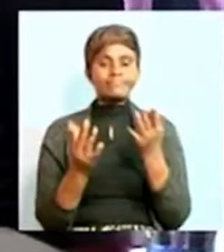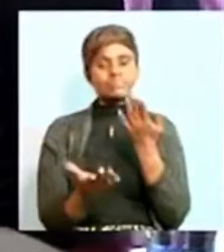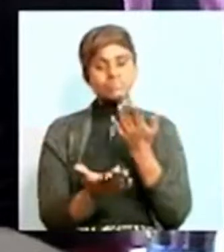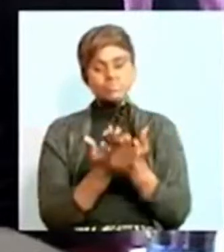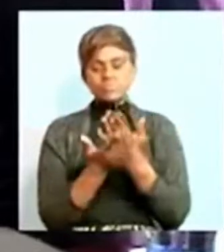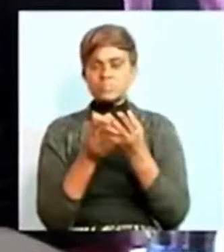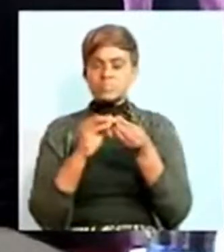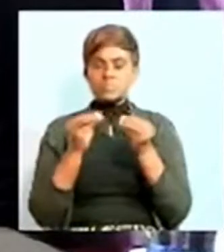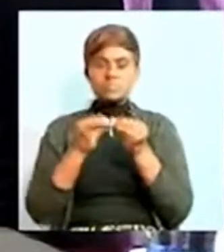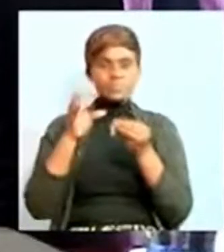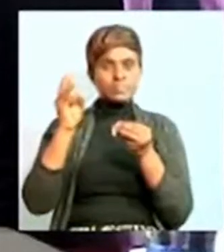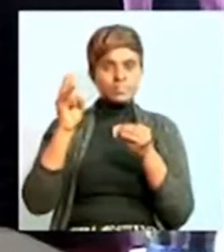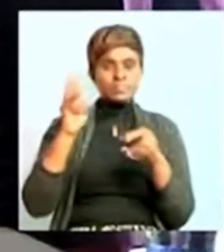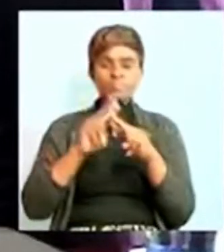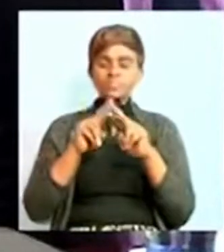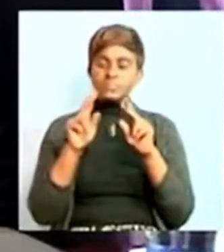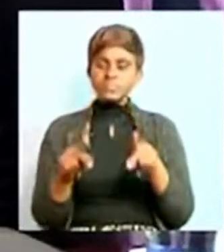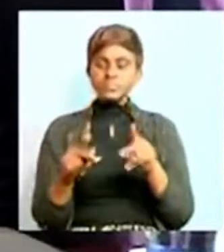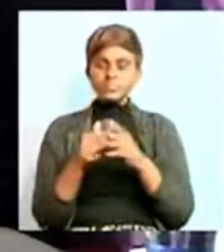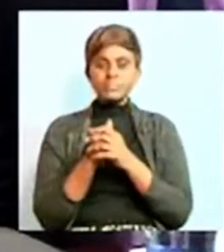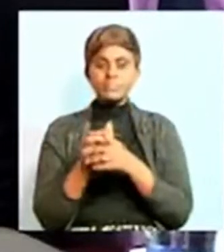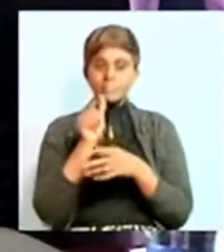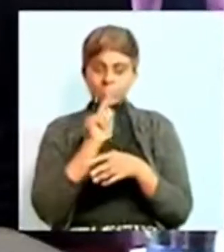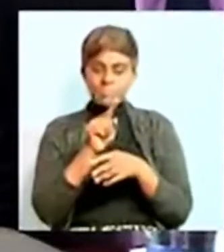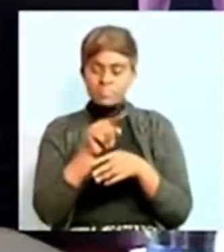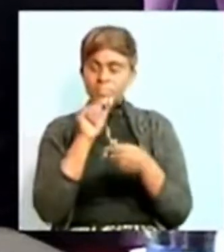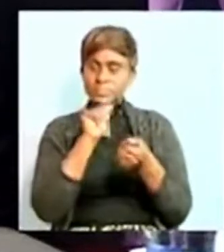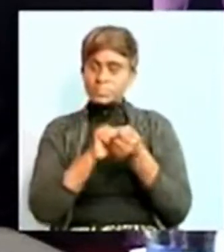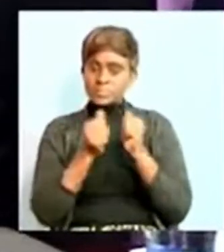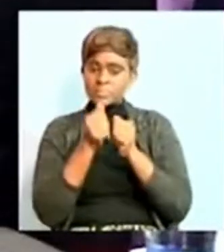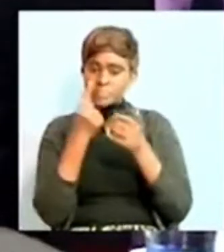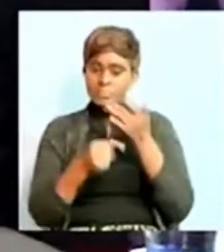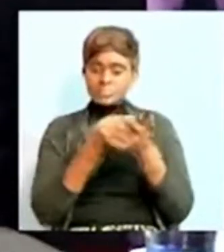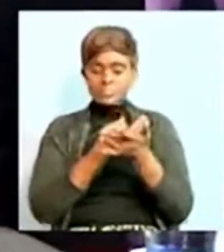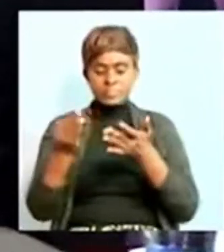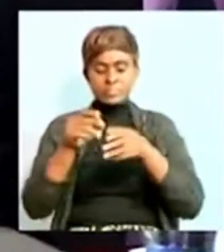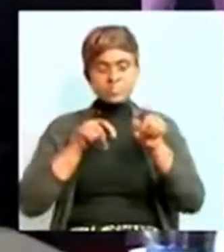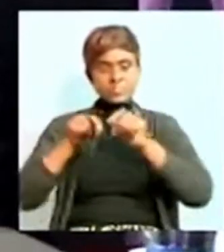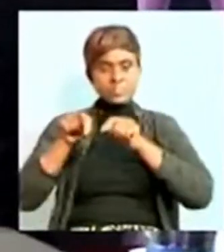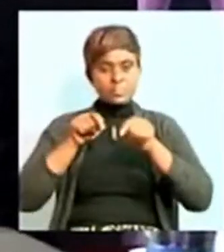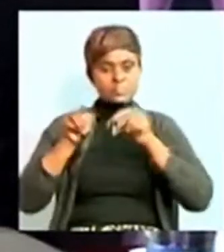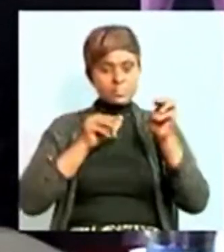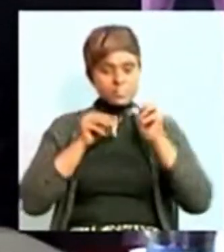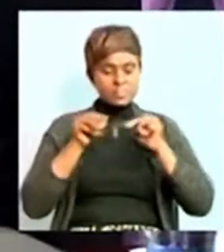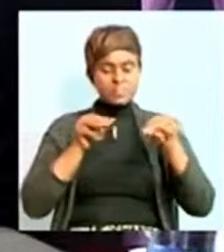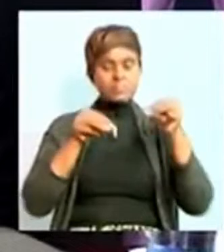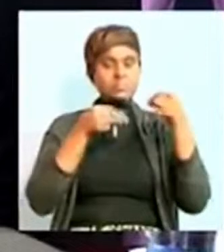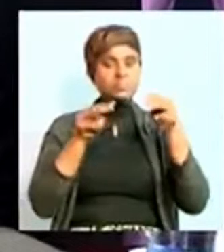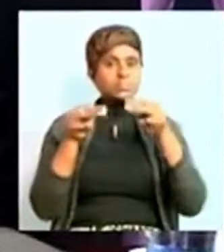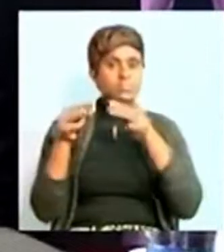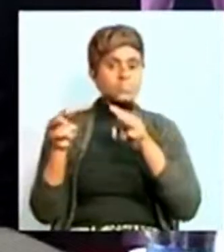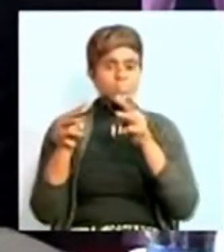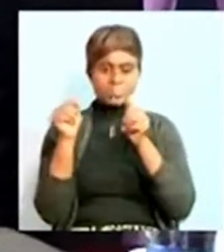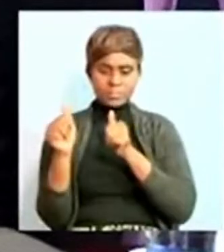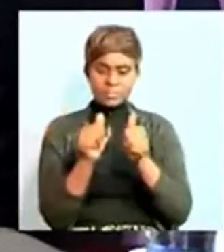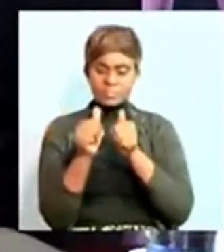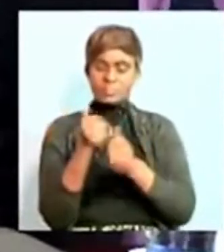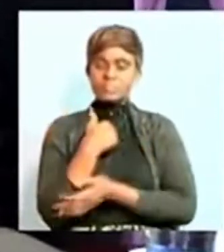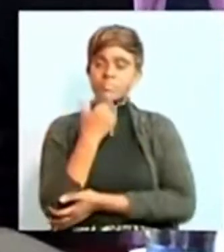Appendix 6, Chair, the query is failure to control and manage markets. Action